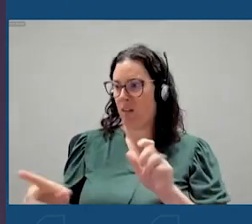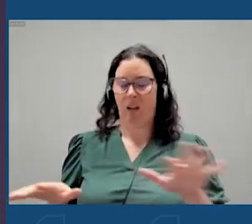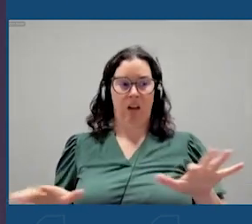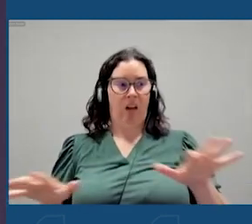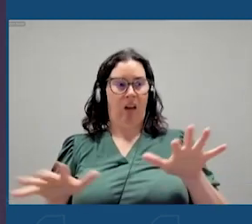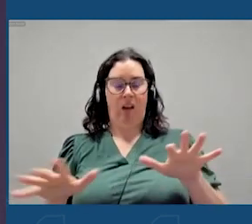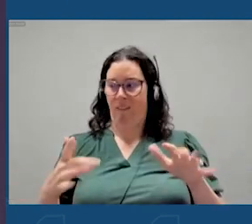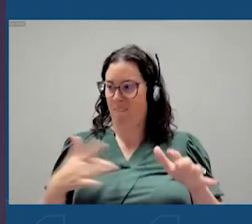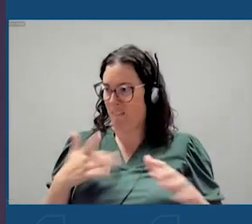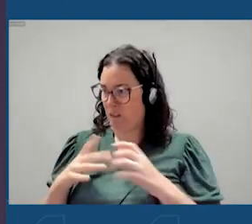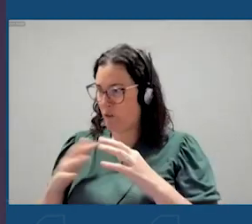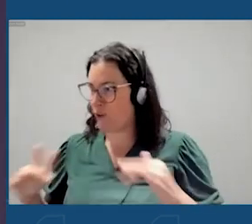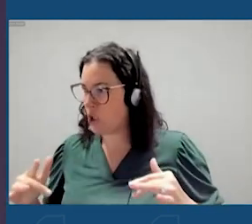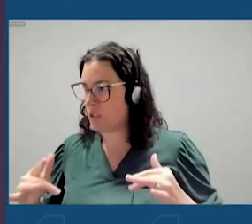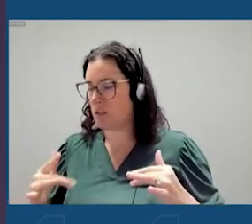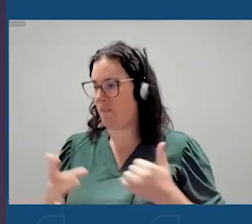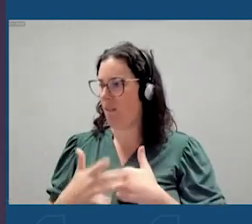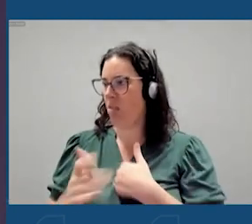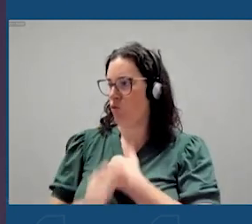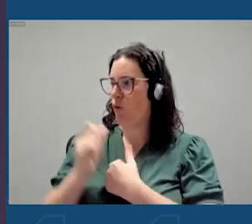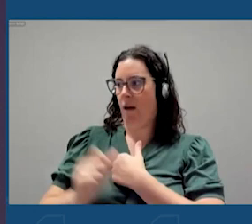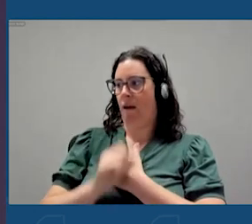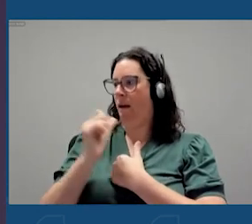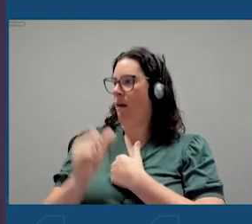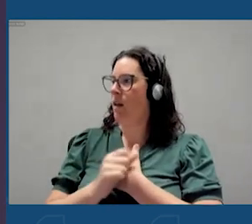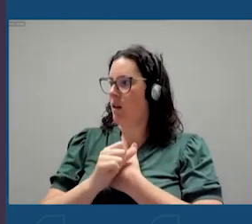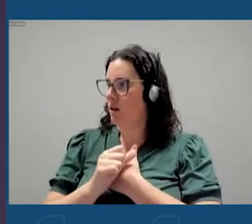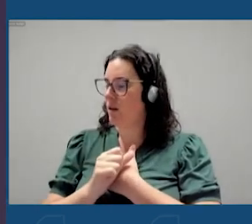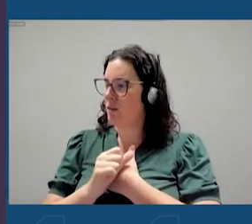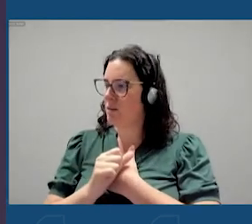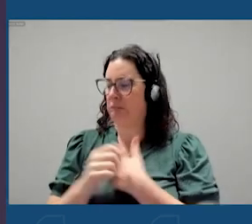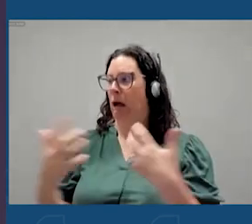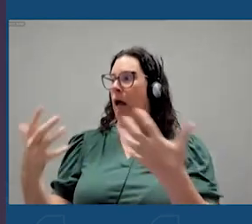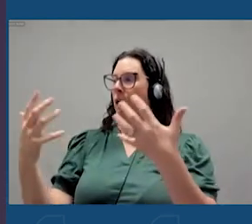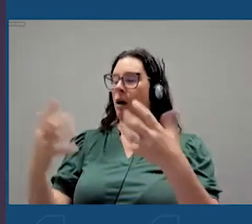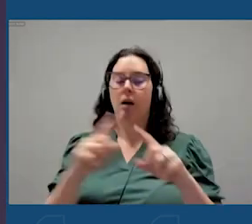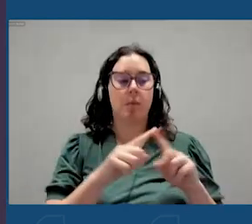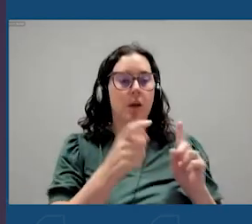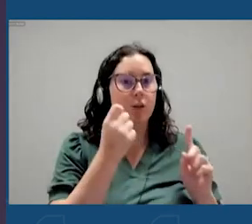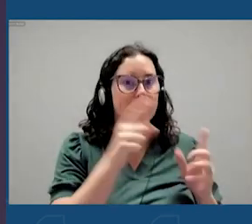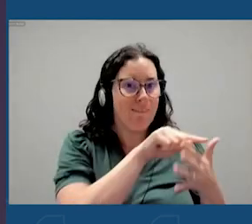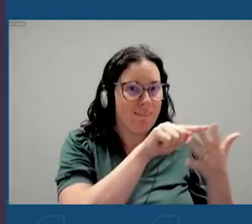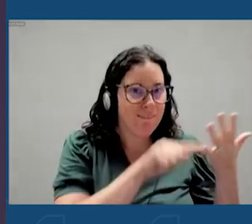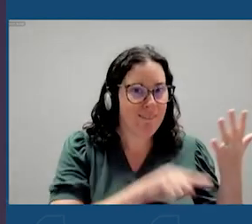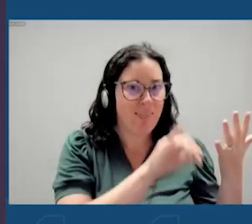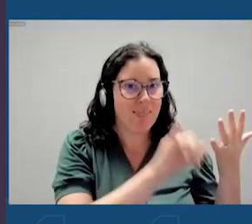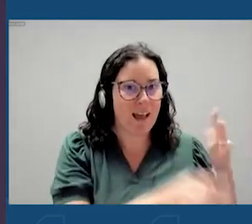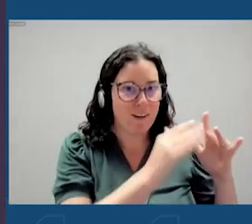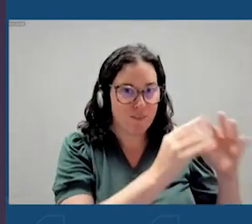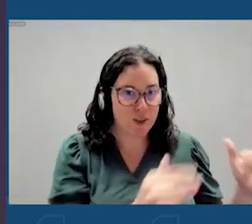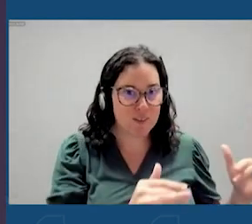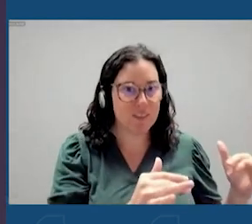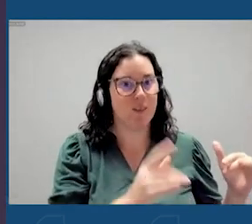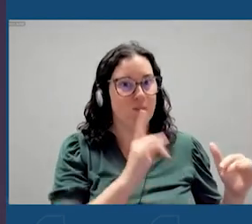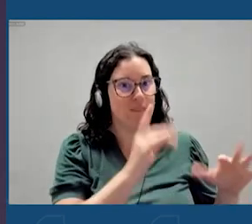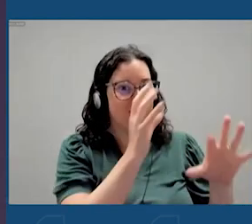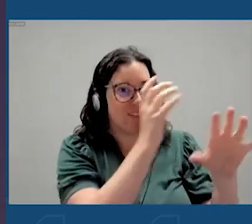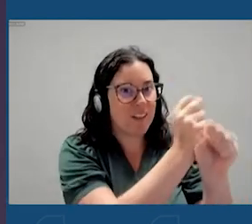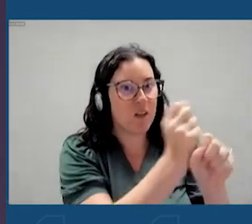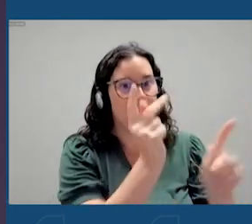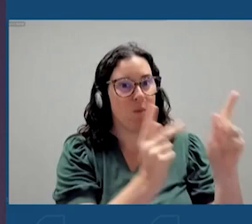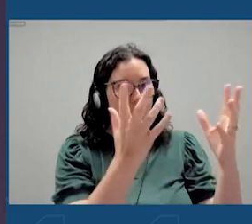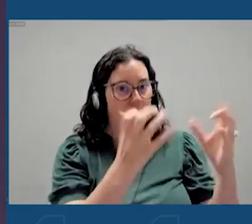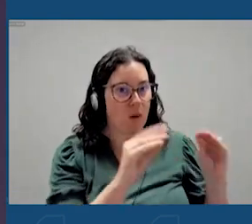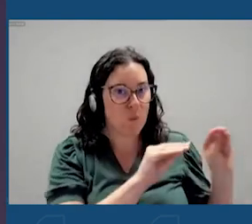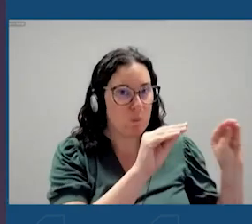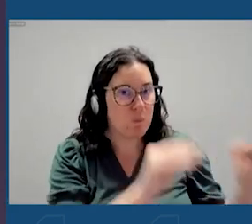threatens some that makes us such a fascinating place, the place that people want to be. Look at the employers